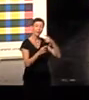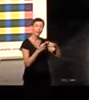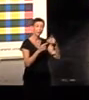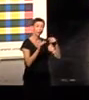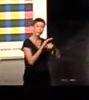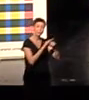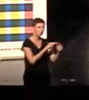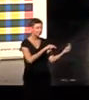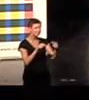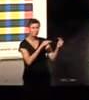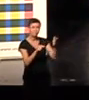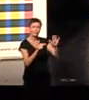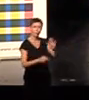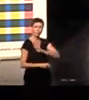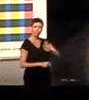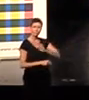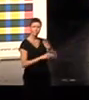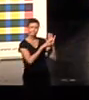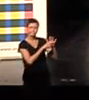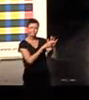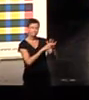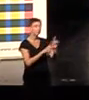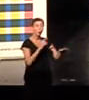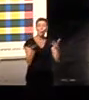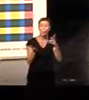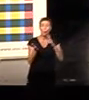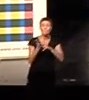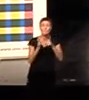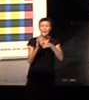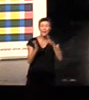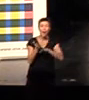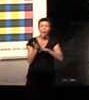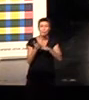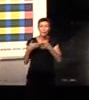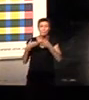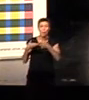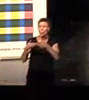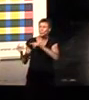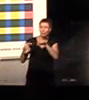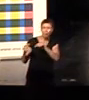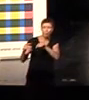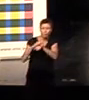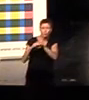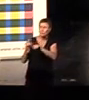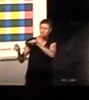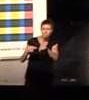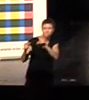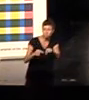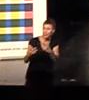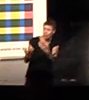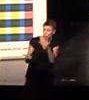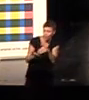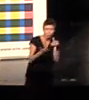vlieg de middelen toe dictatorship of en de vietnamees boot people arrived hier wie excepted en